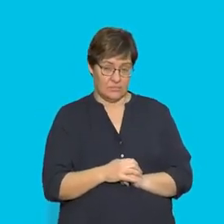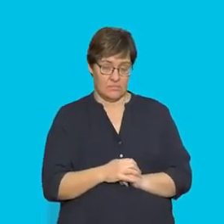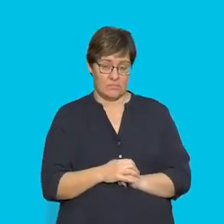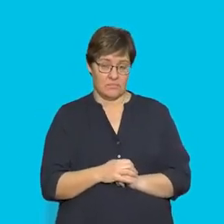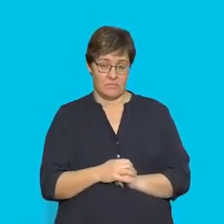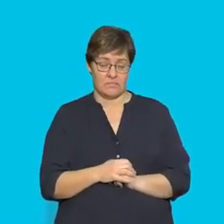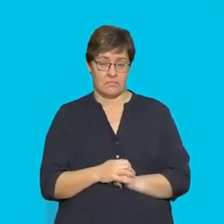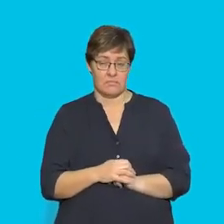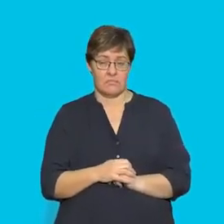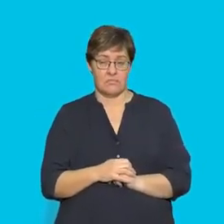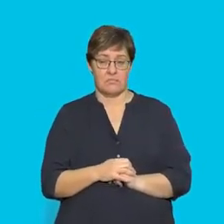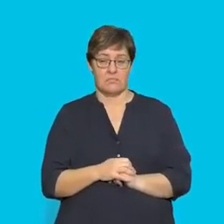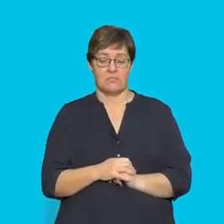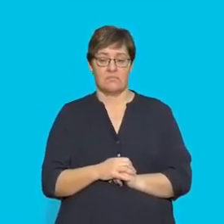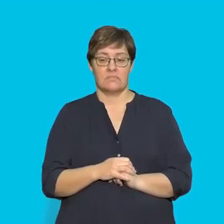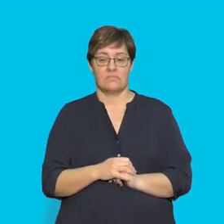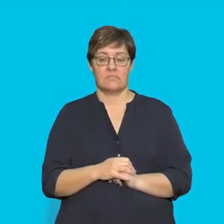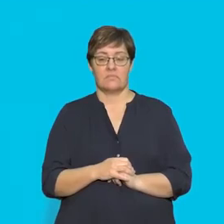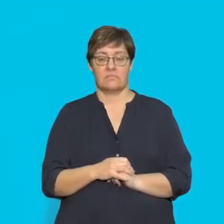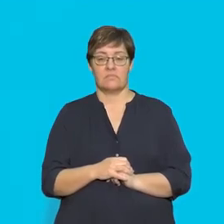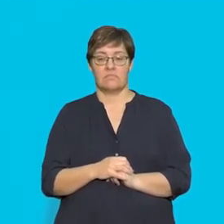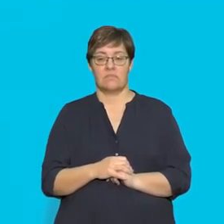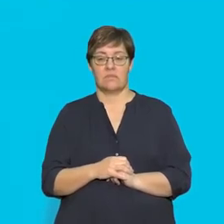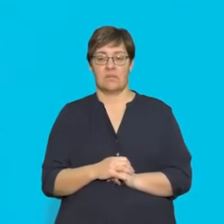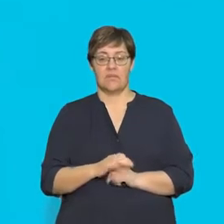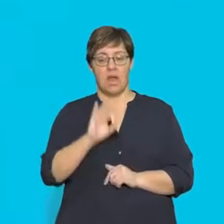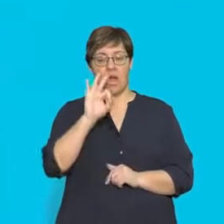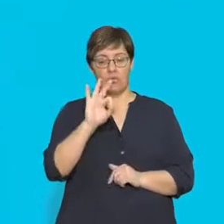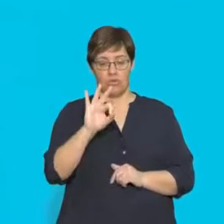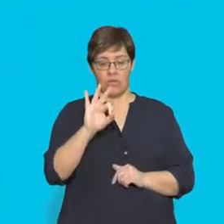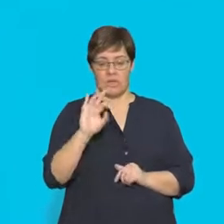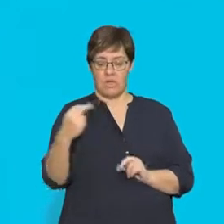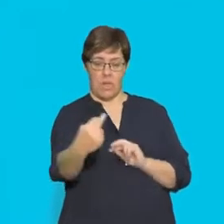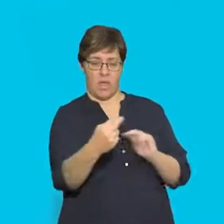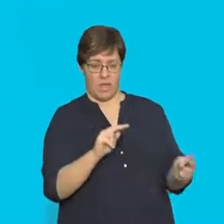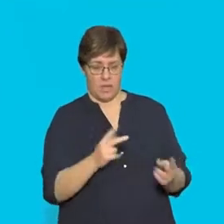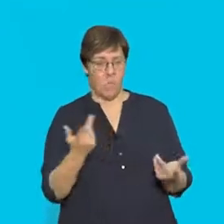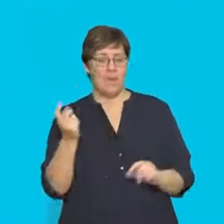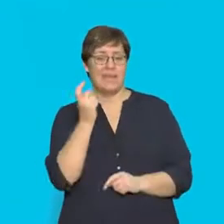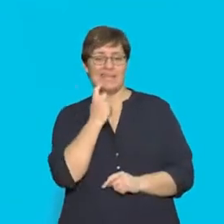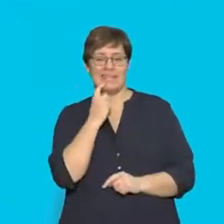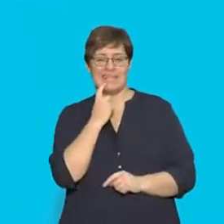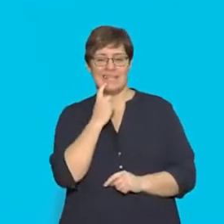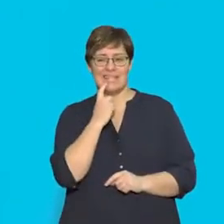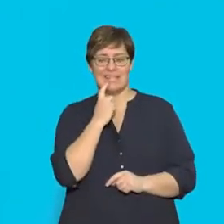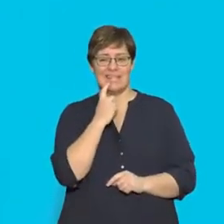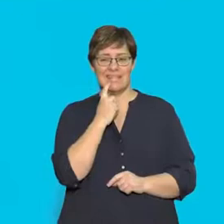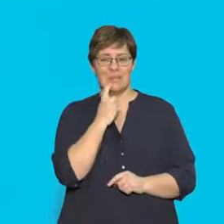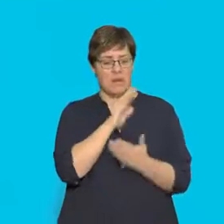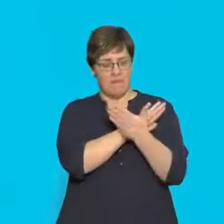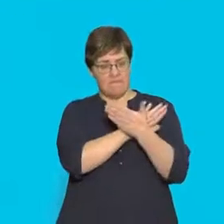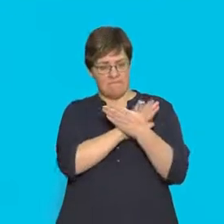magnetic field lies in 3 dimensions, but it's much easier if we just draw it as a